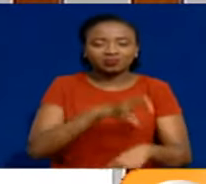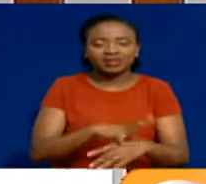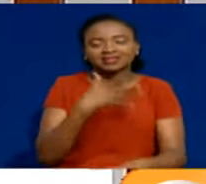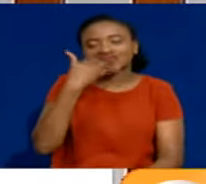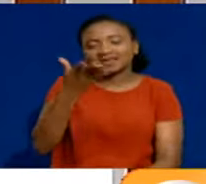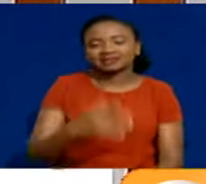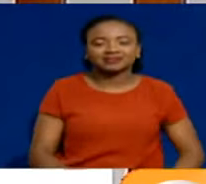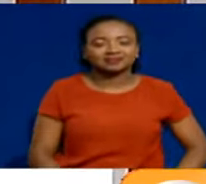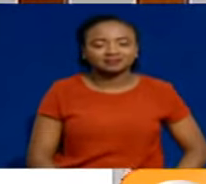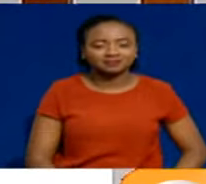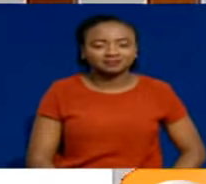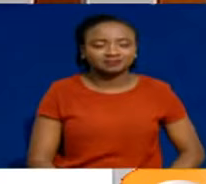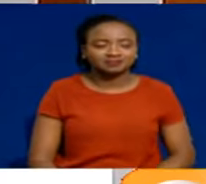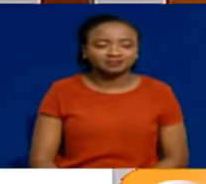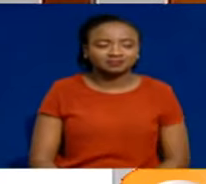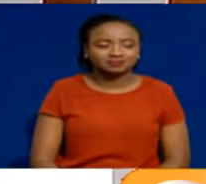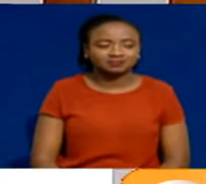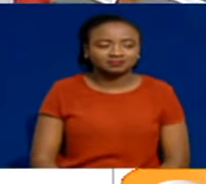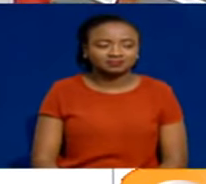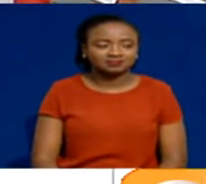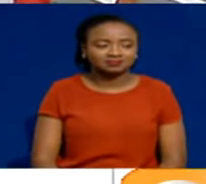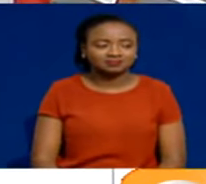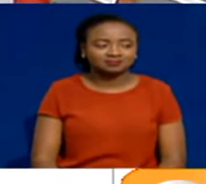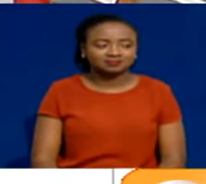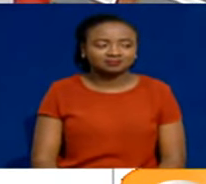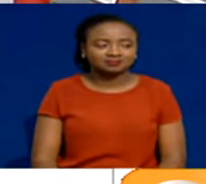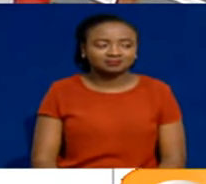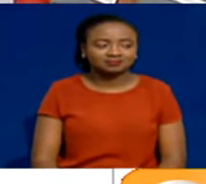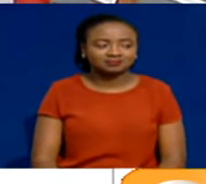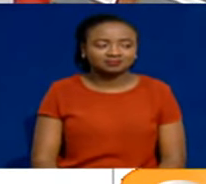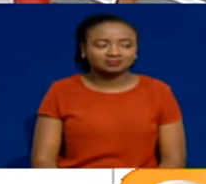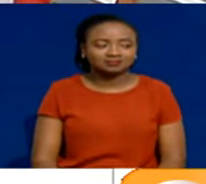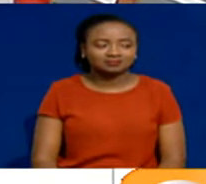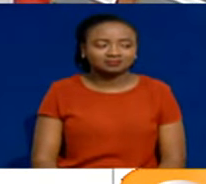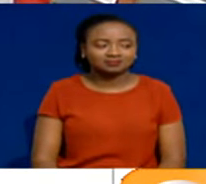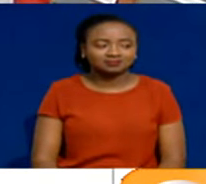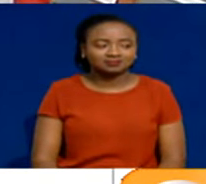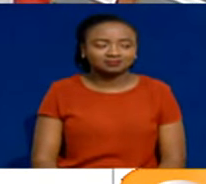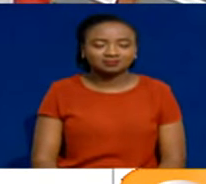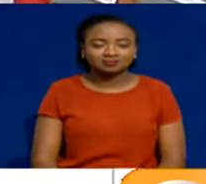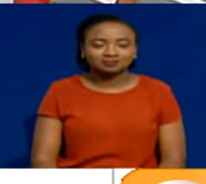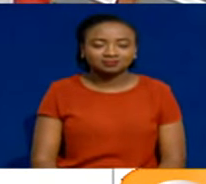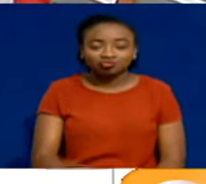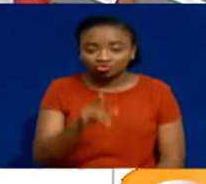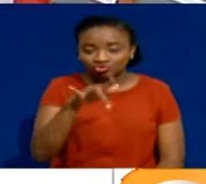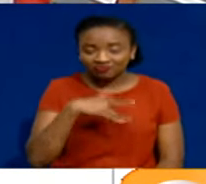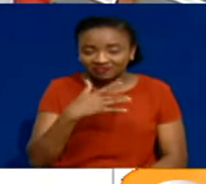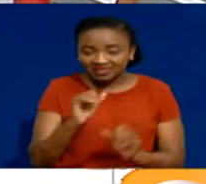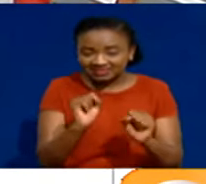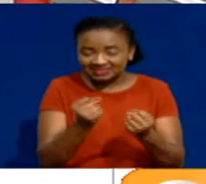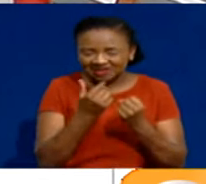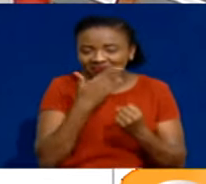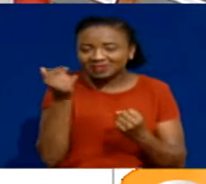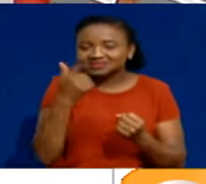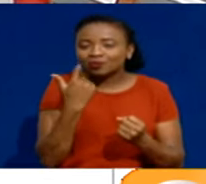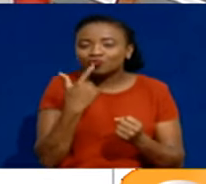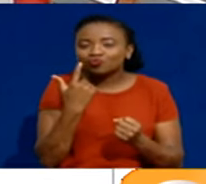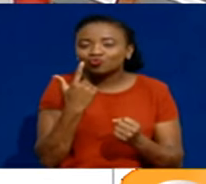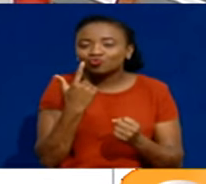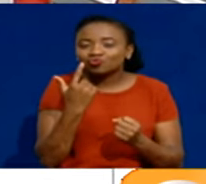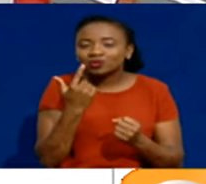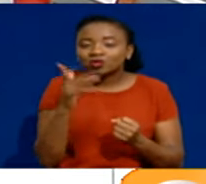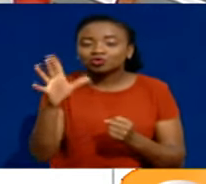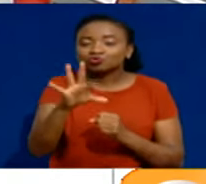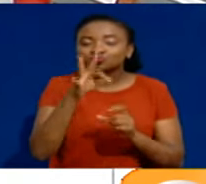school of researchers. What's the question? Question, ask himself, in whose hands will we be safe in 2022?